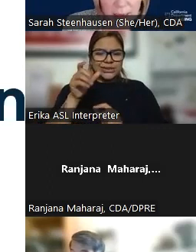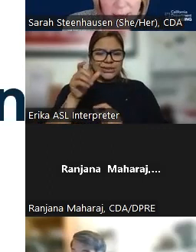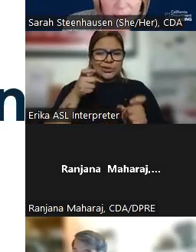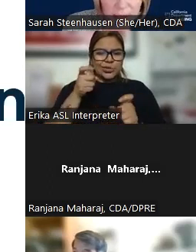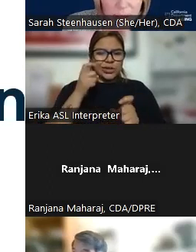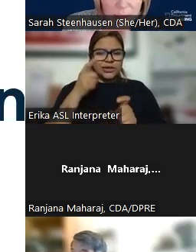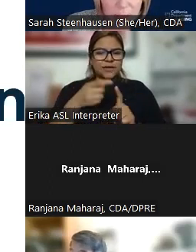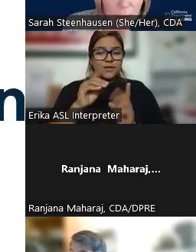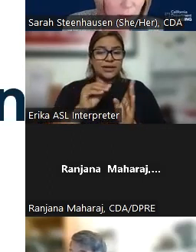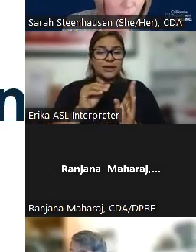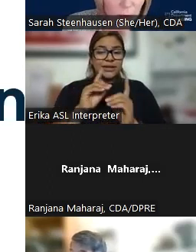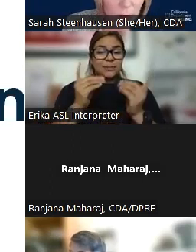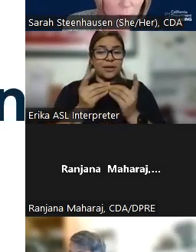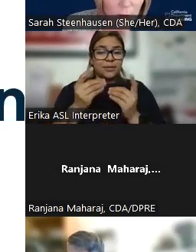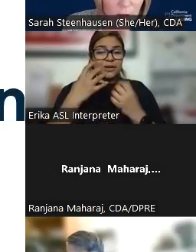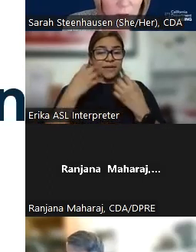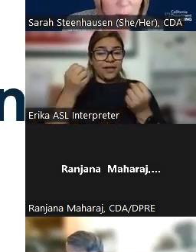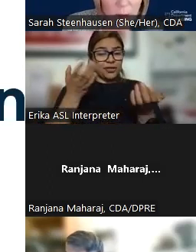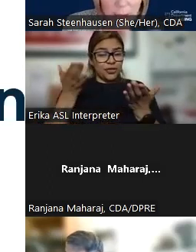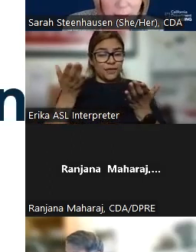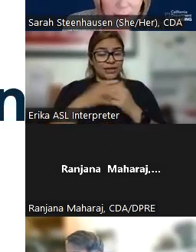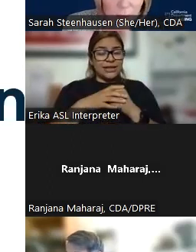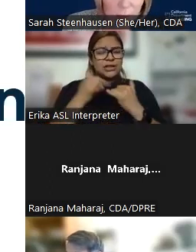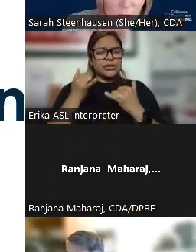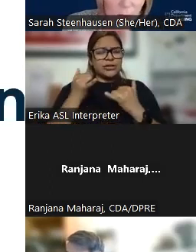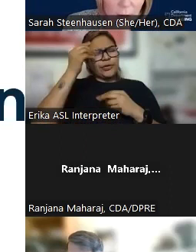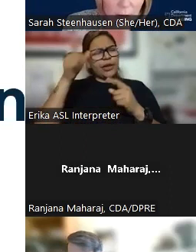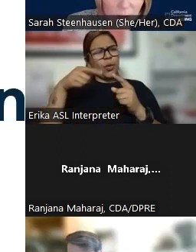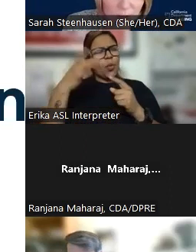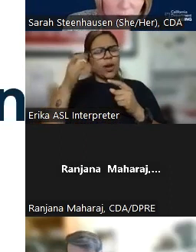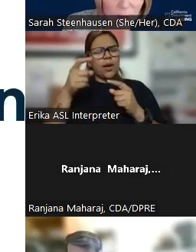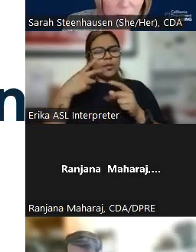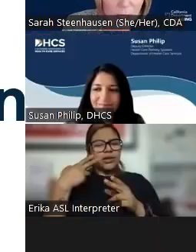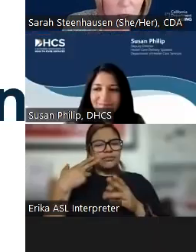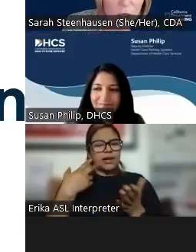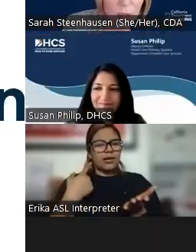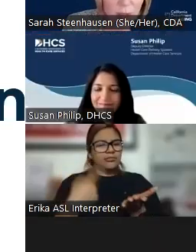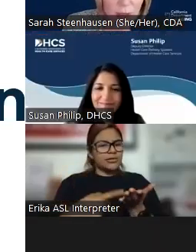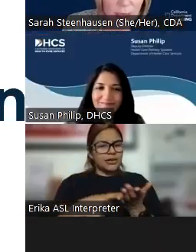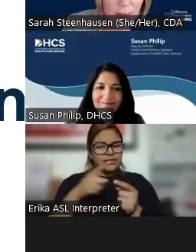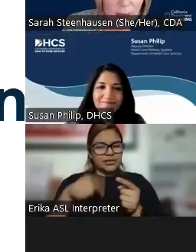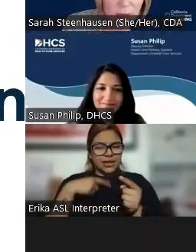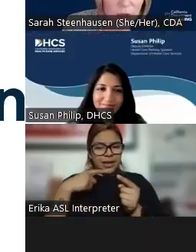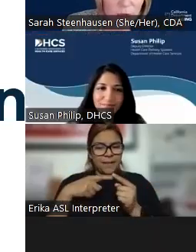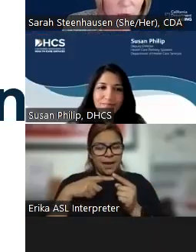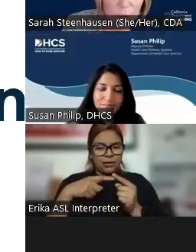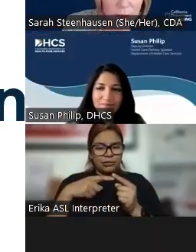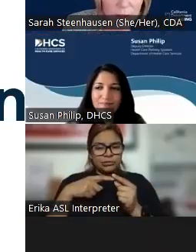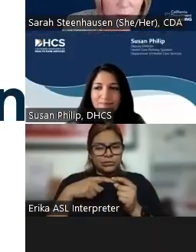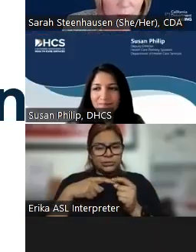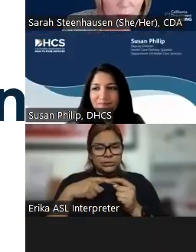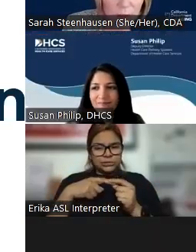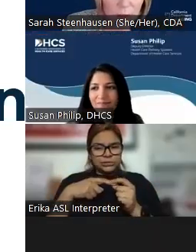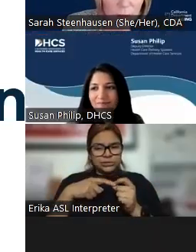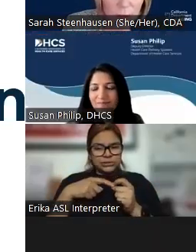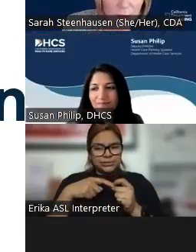of CalAIM. And you might be wondering, why are we talking about CalAIM when we're talking about housing? But knowing that CalAIM has such a focus